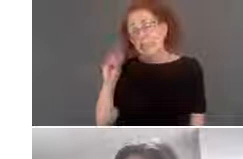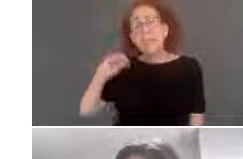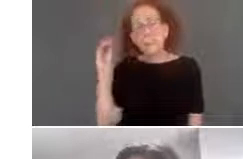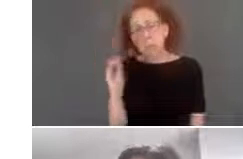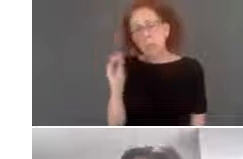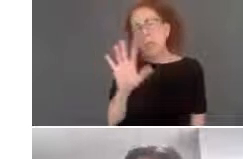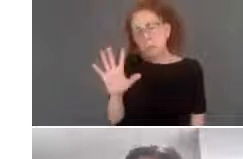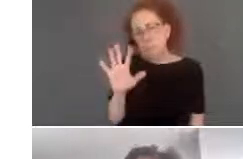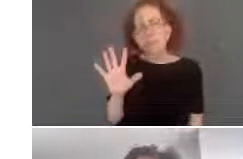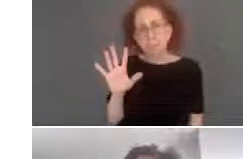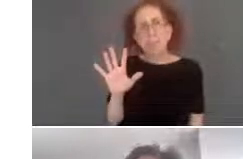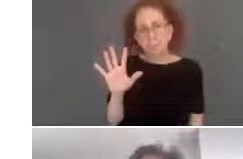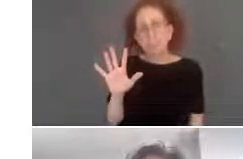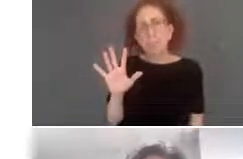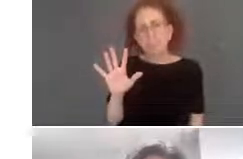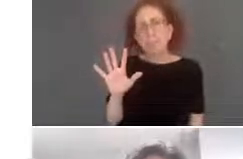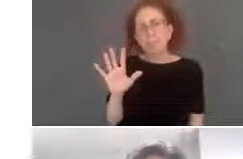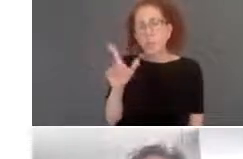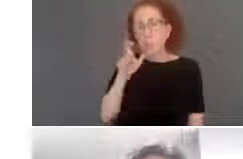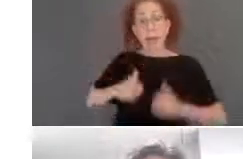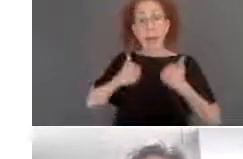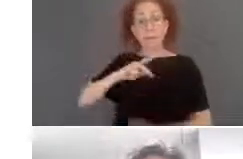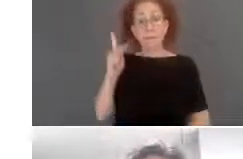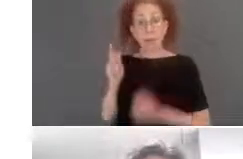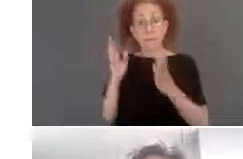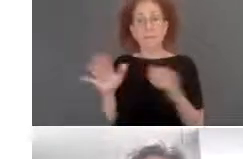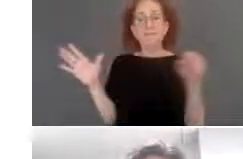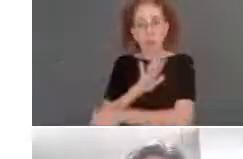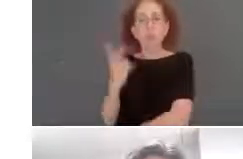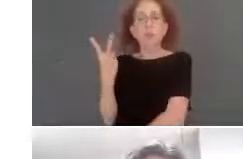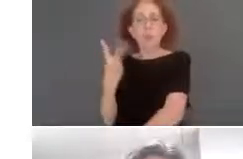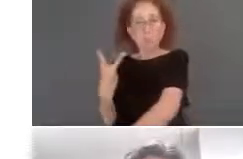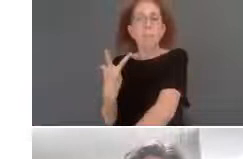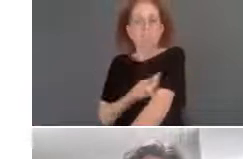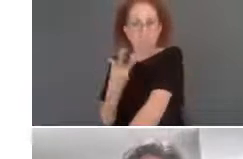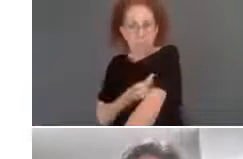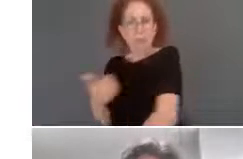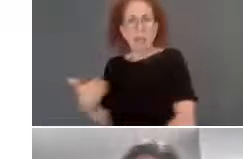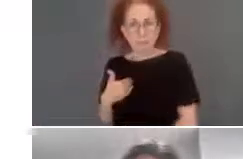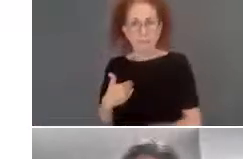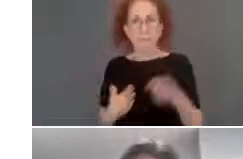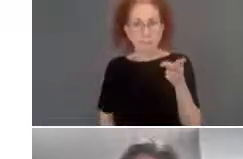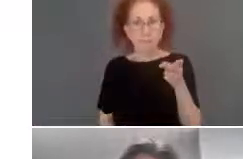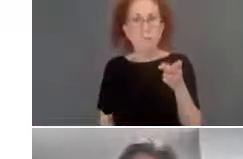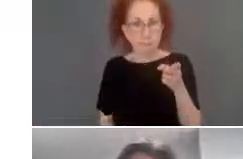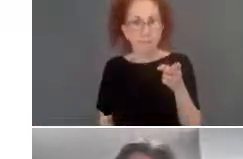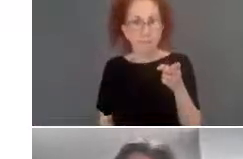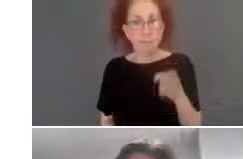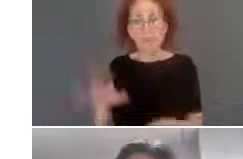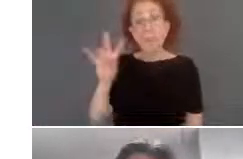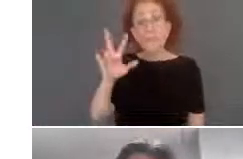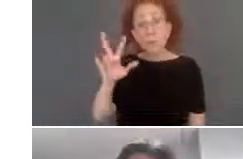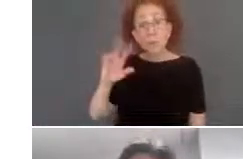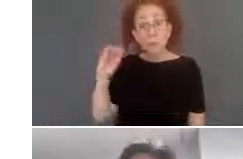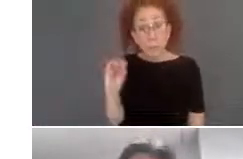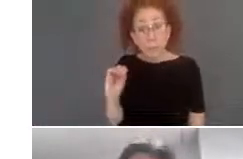our of Philadelphians are fully vaccinated, and 73% have